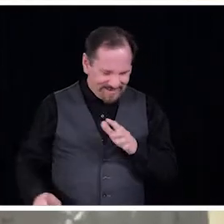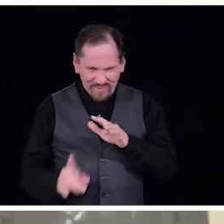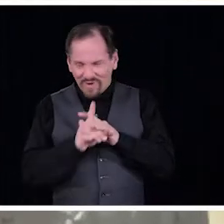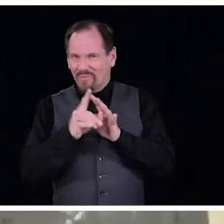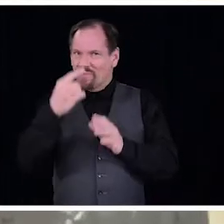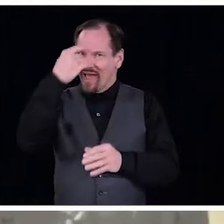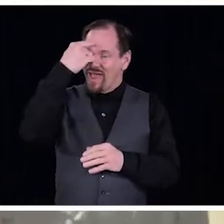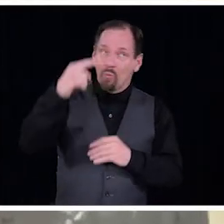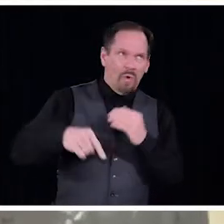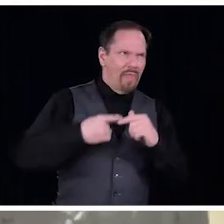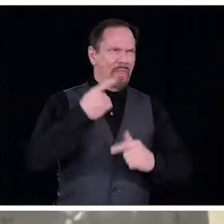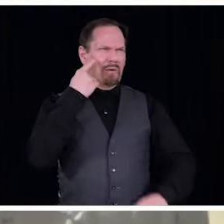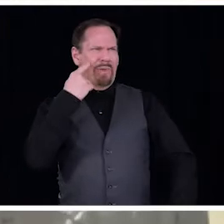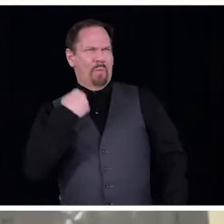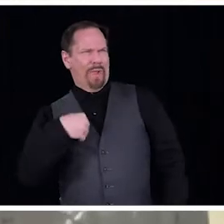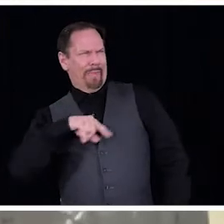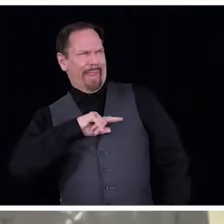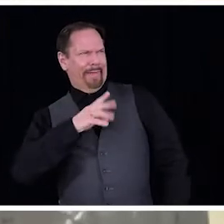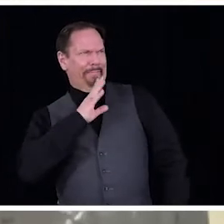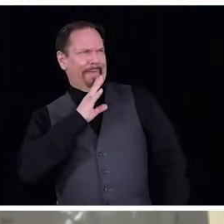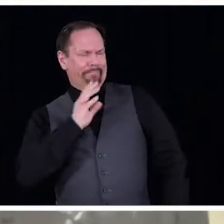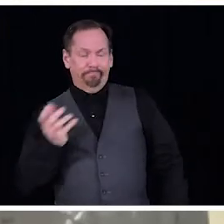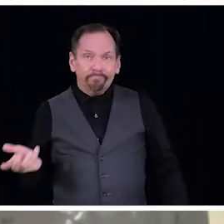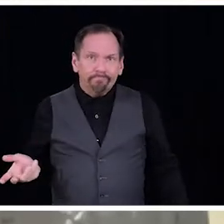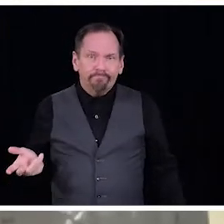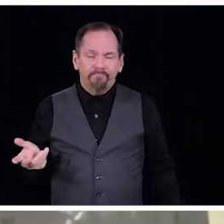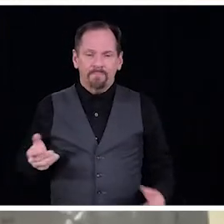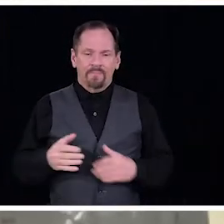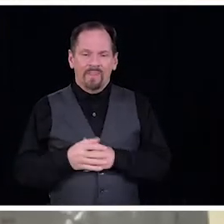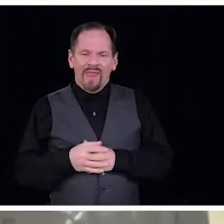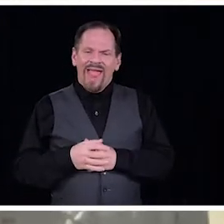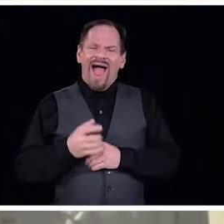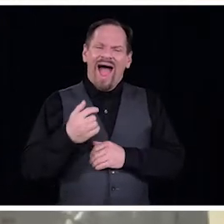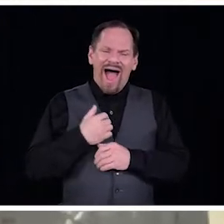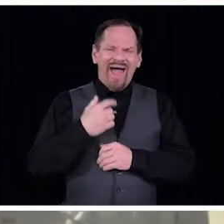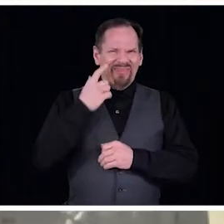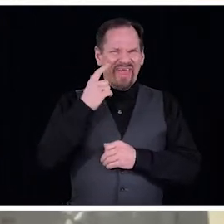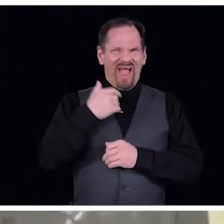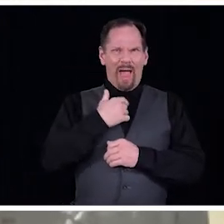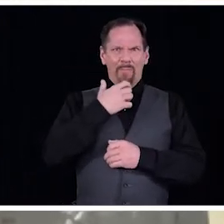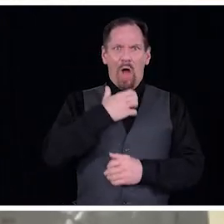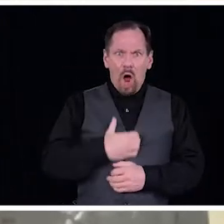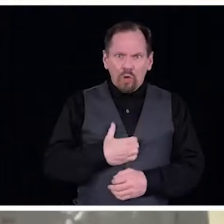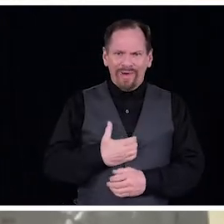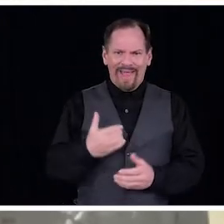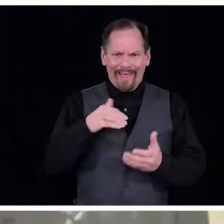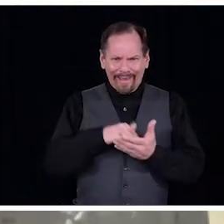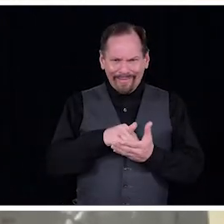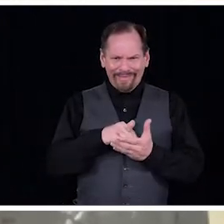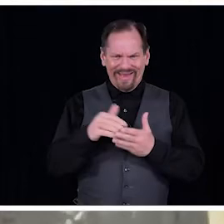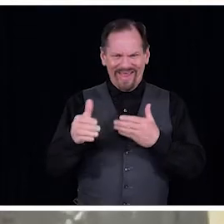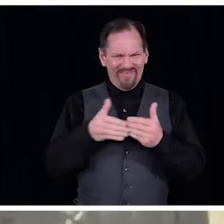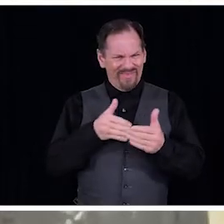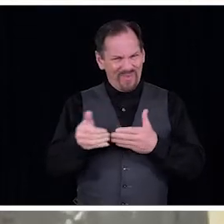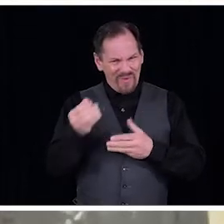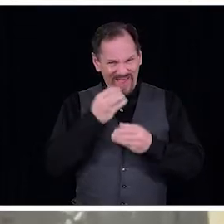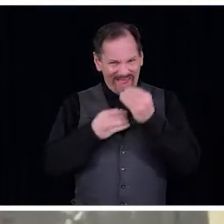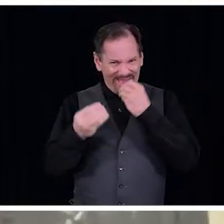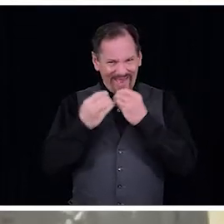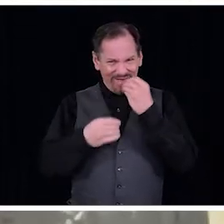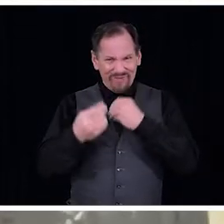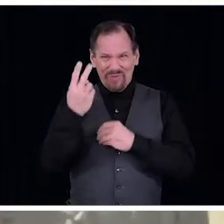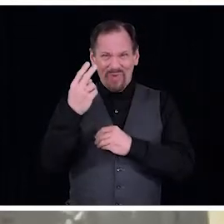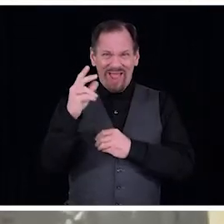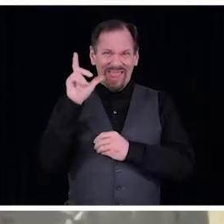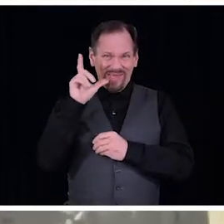started to think about giving this speech. That and I think I'm hungry again, even though I just ate two lunches, because the